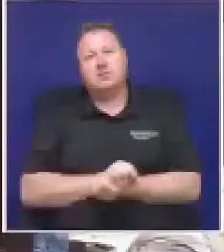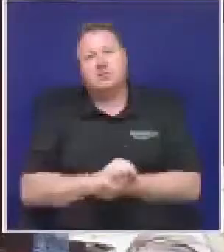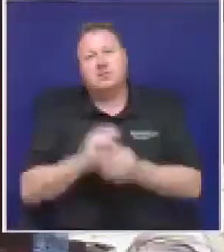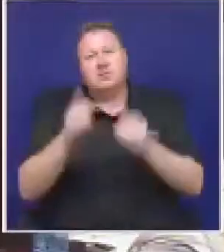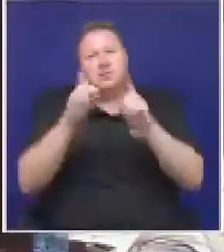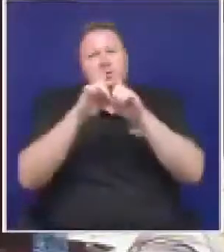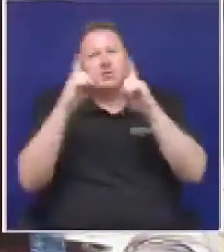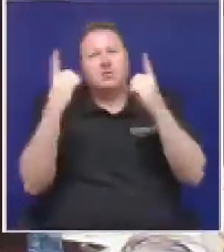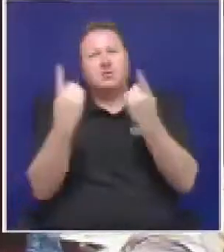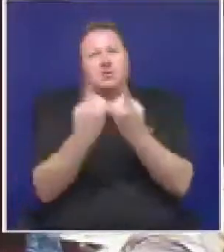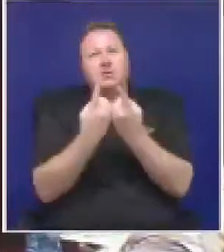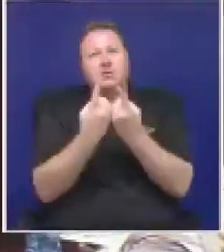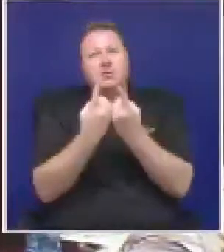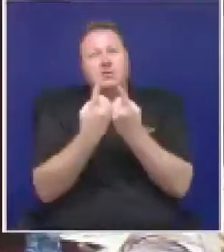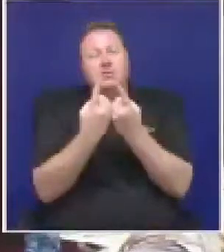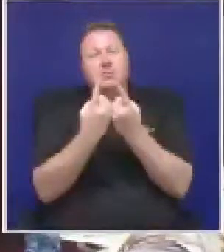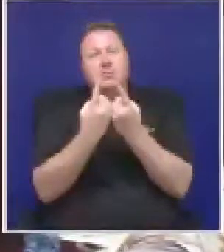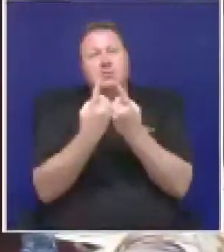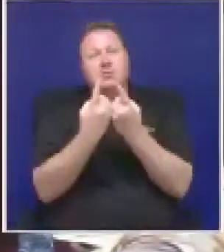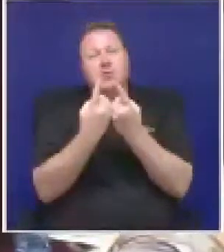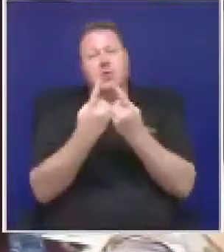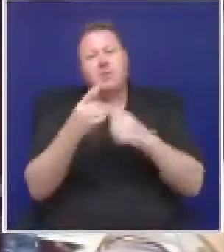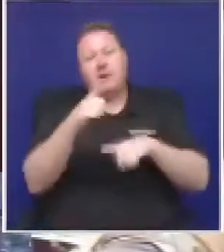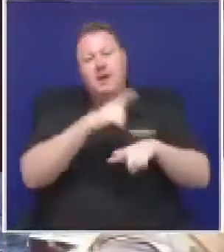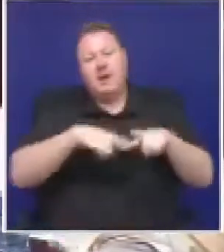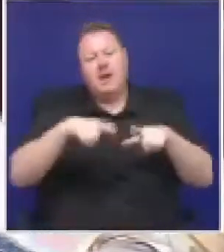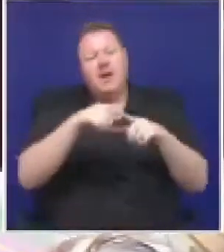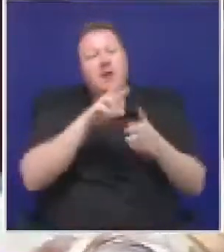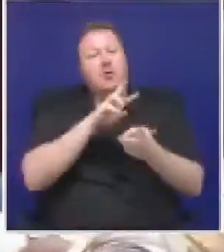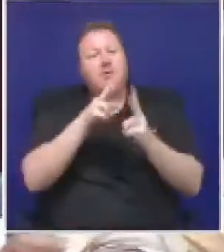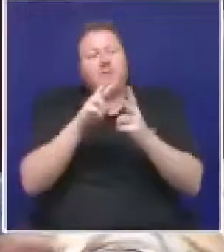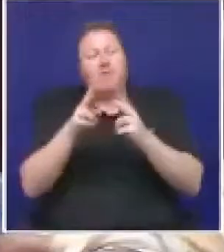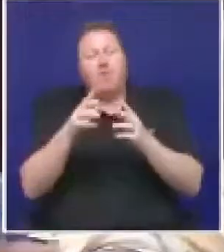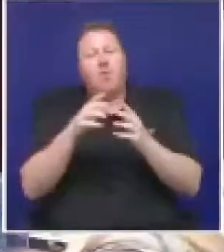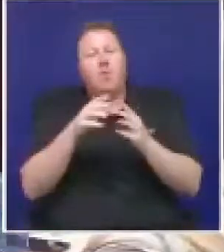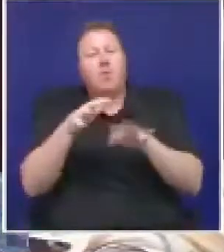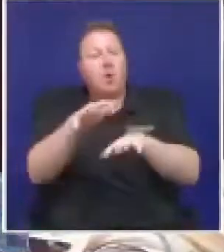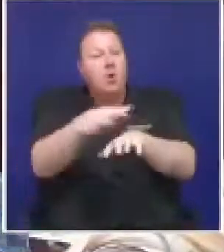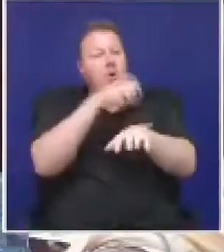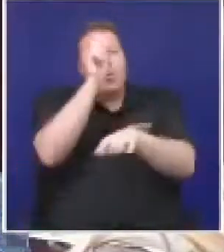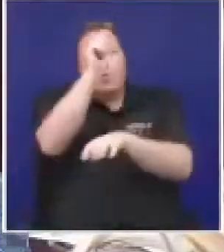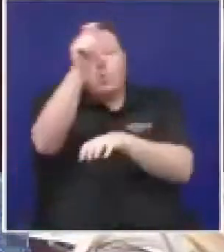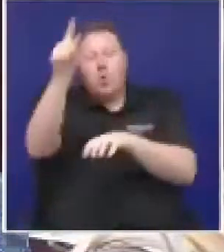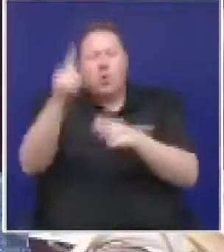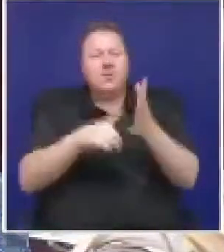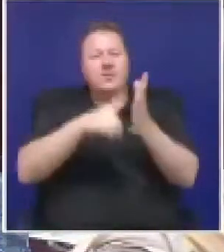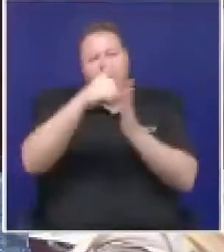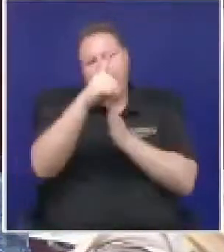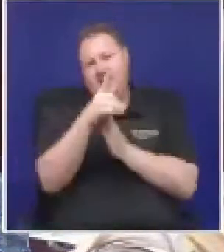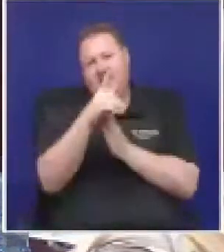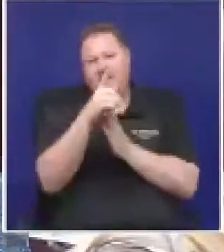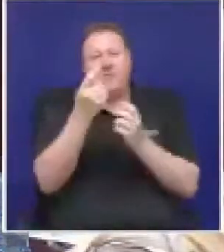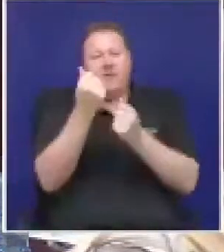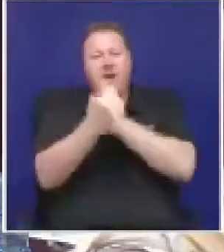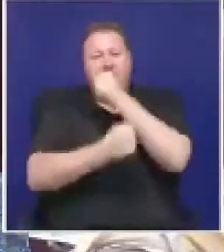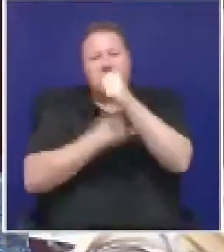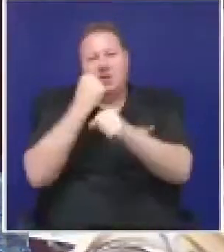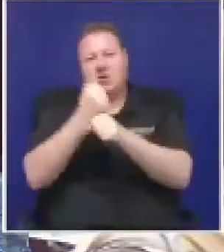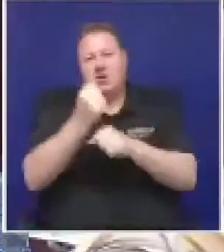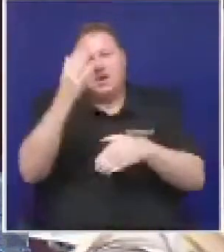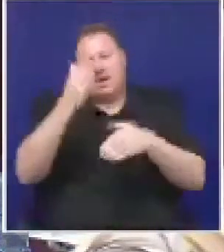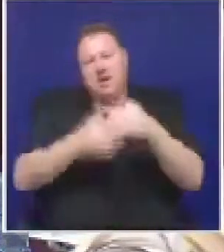of Land Reform and Rural Development in the financial year end